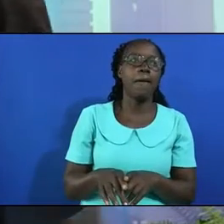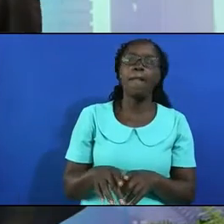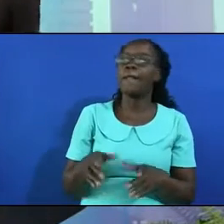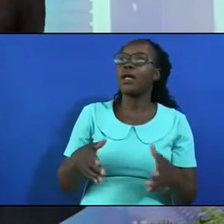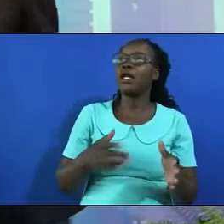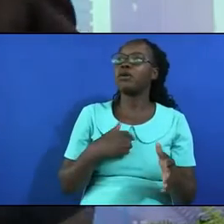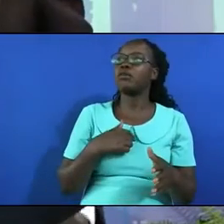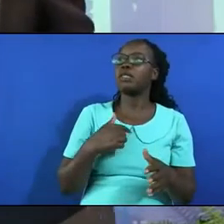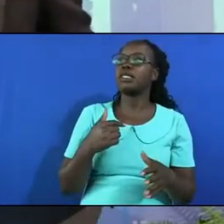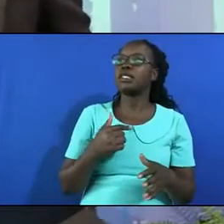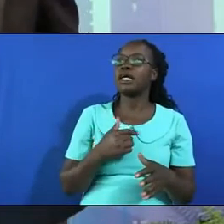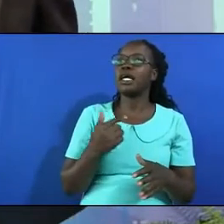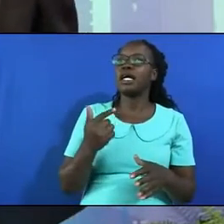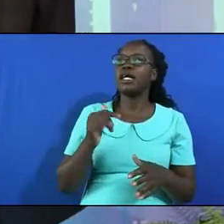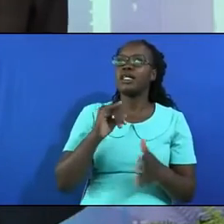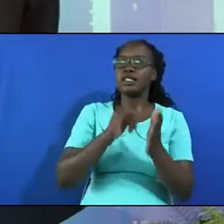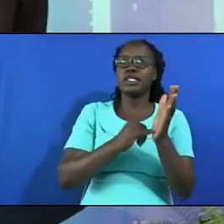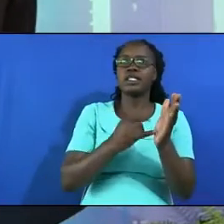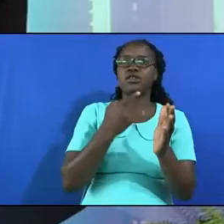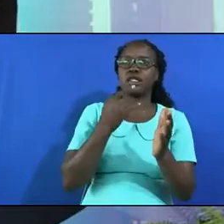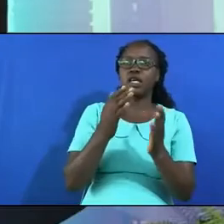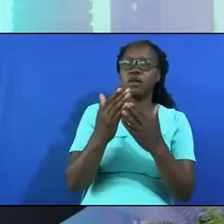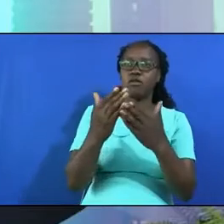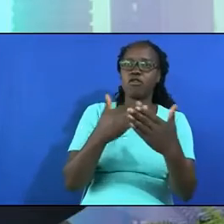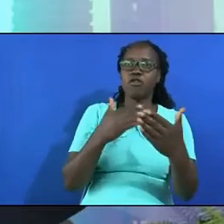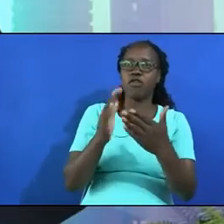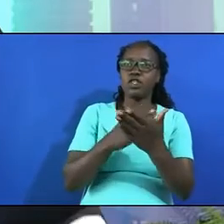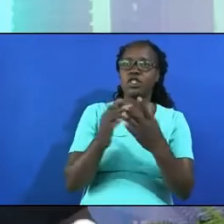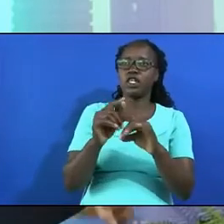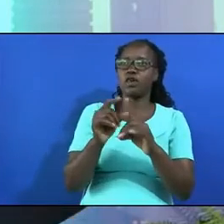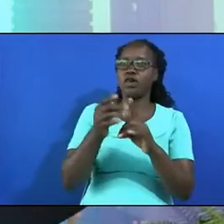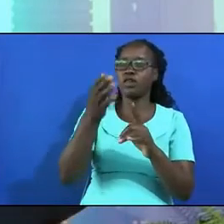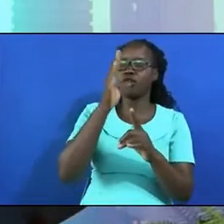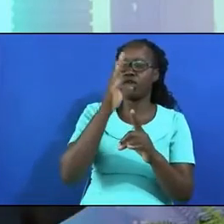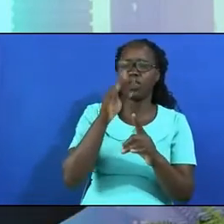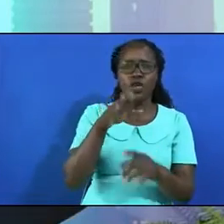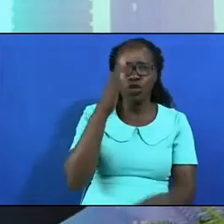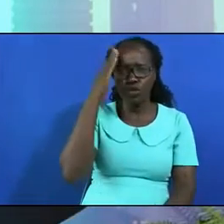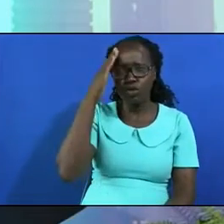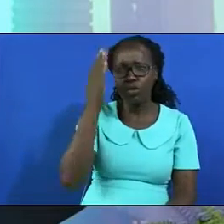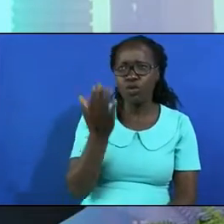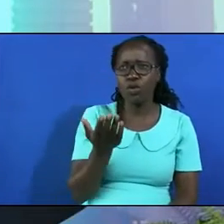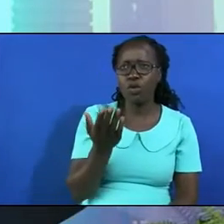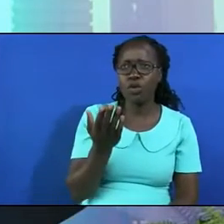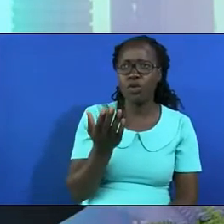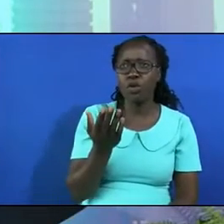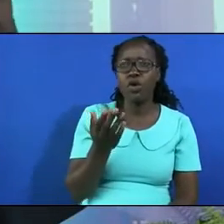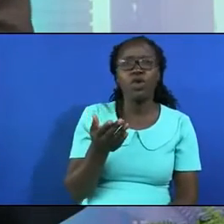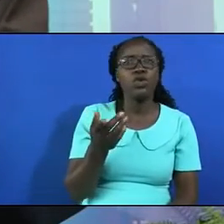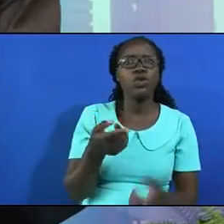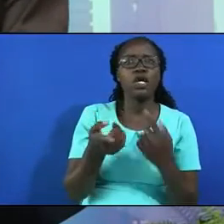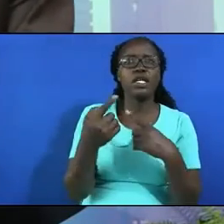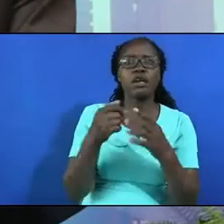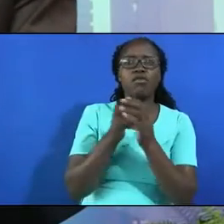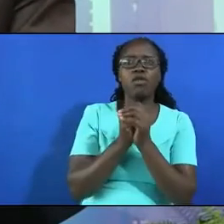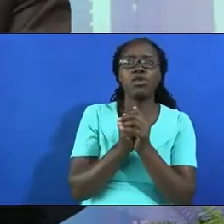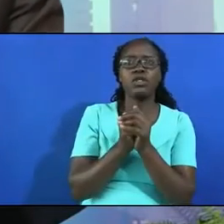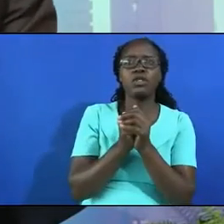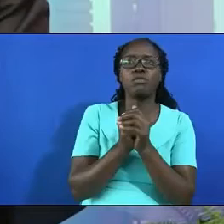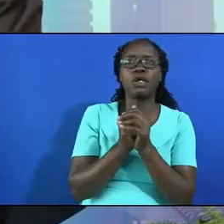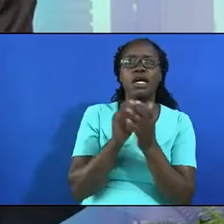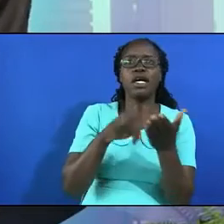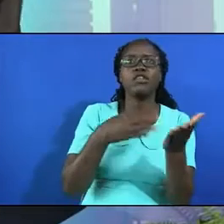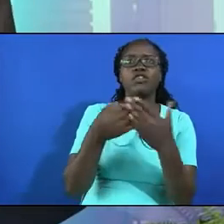allow me just to say this before I share the word of God, that did you know that you can come for worship